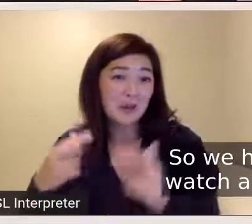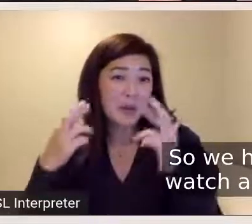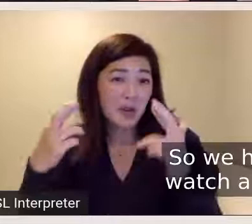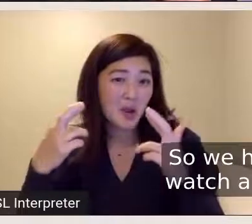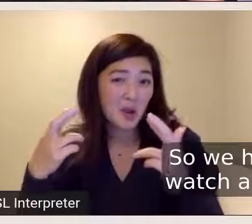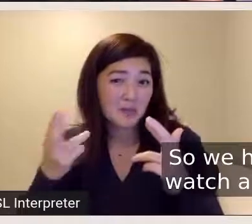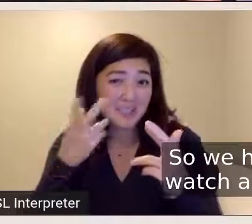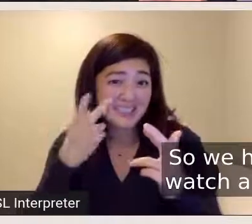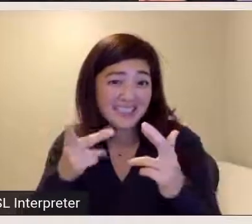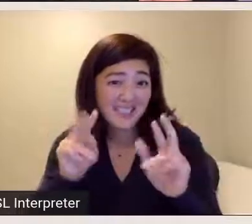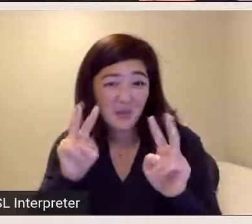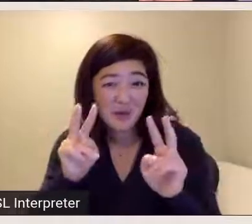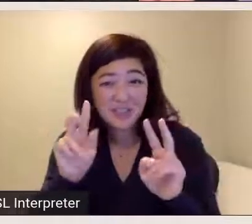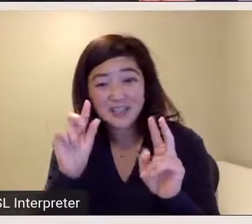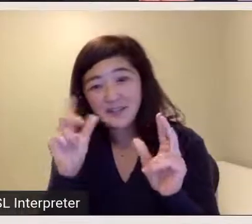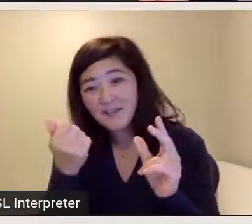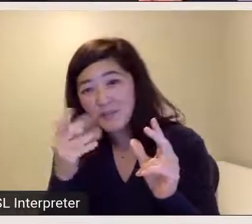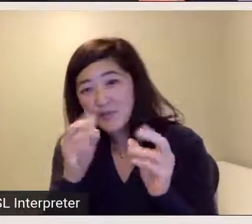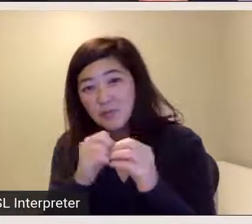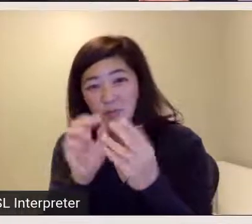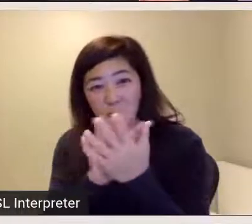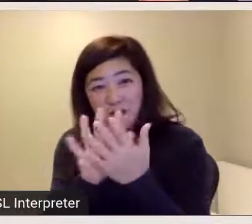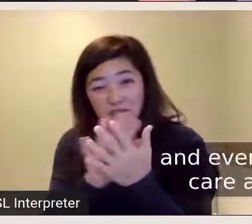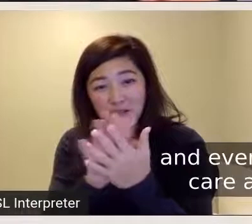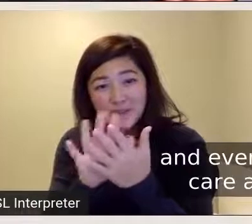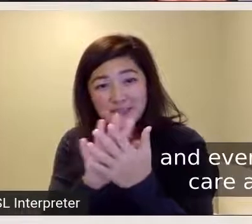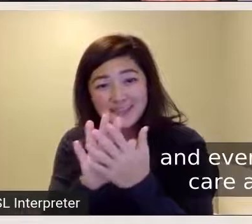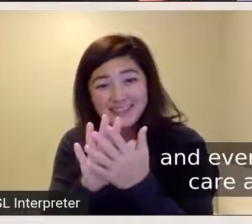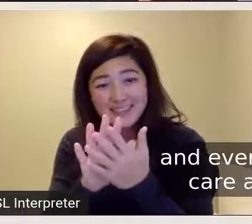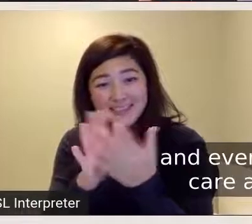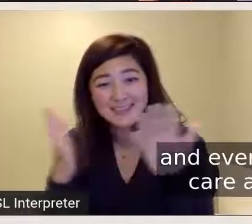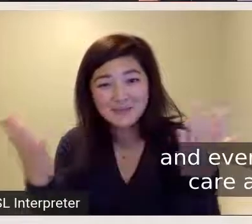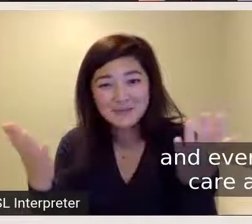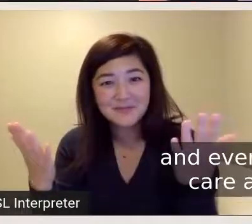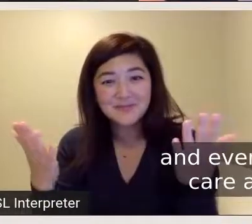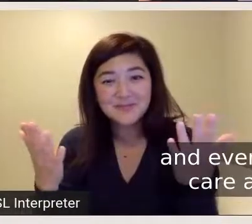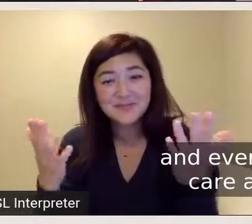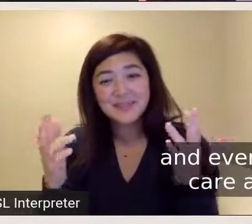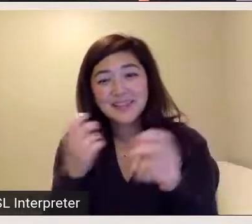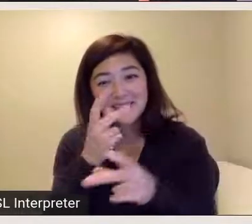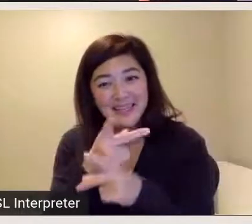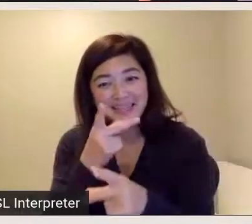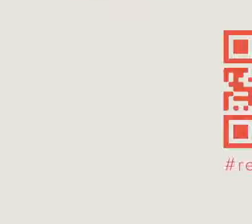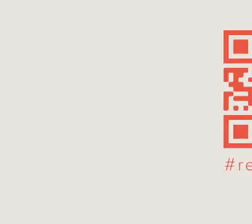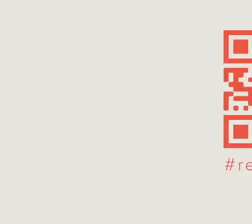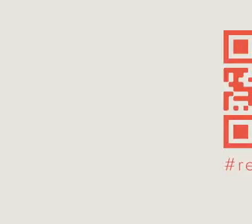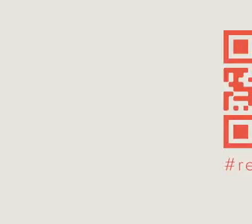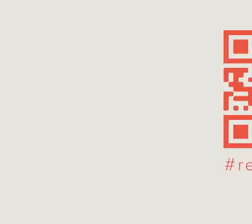you watch a few more films, and everybody just take care and stay safe.